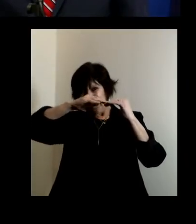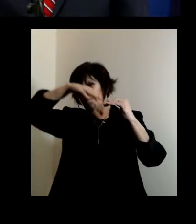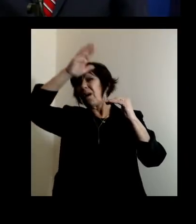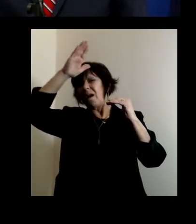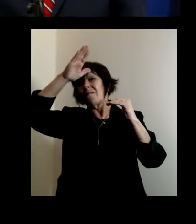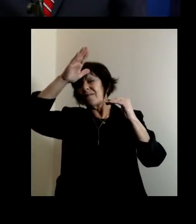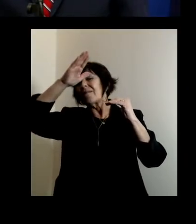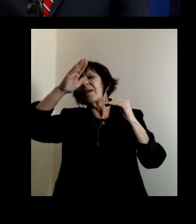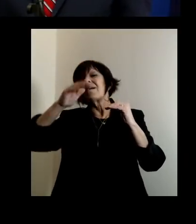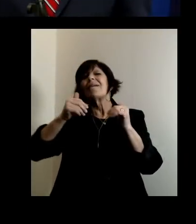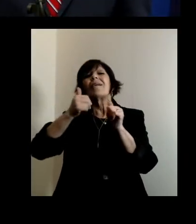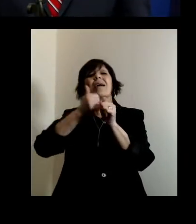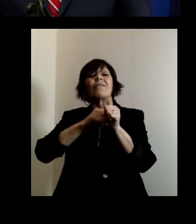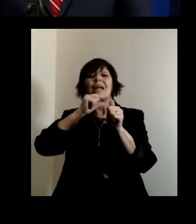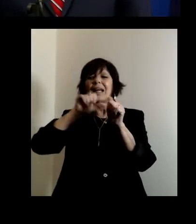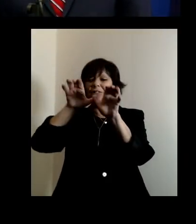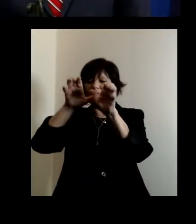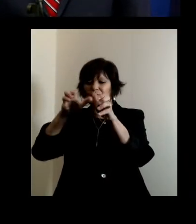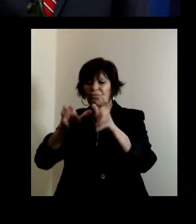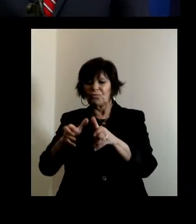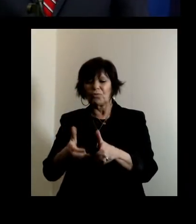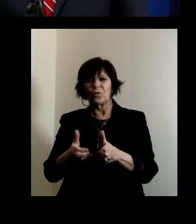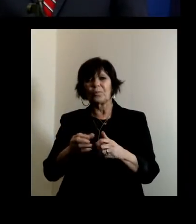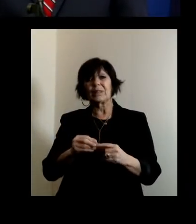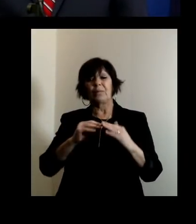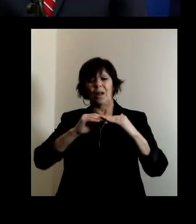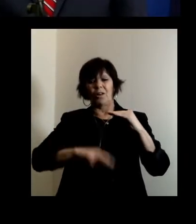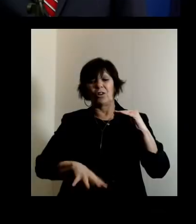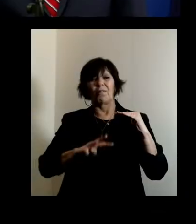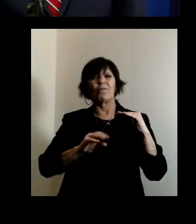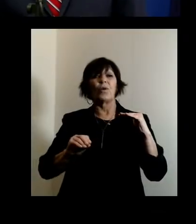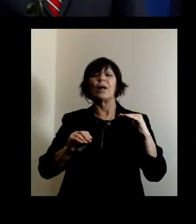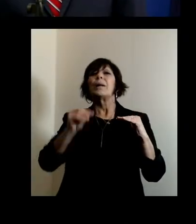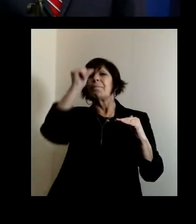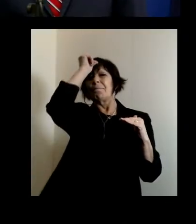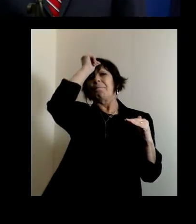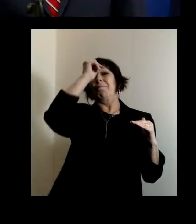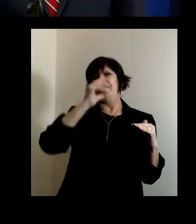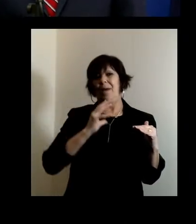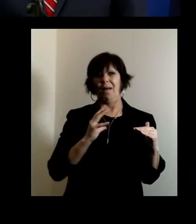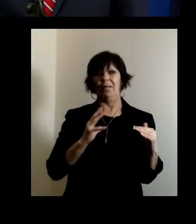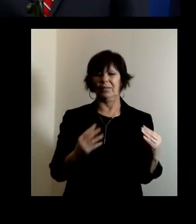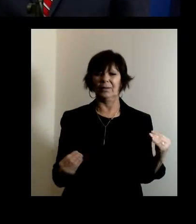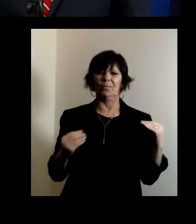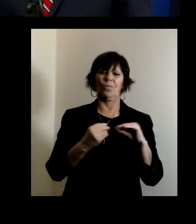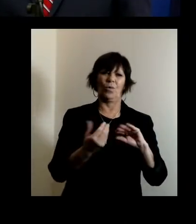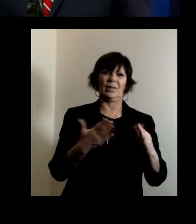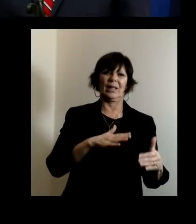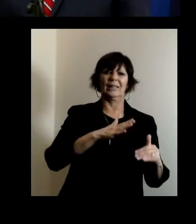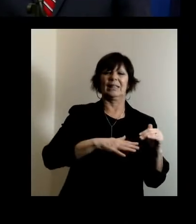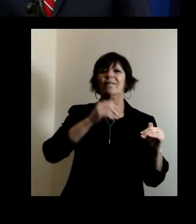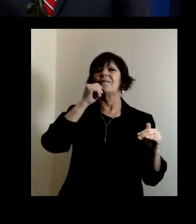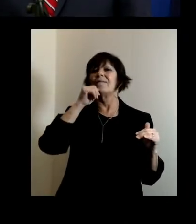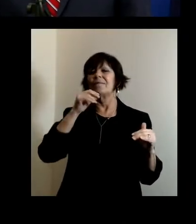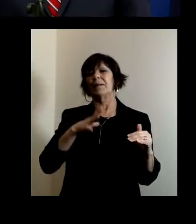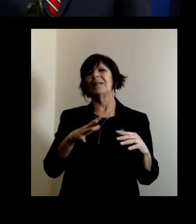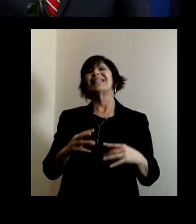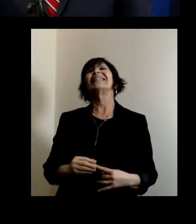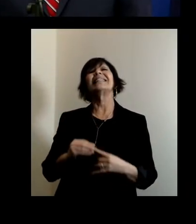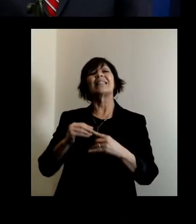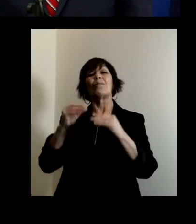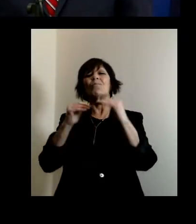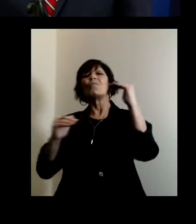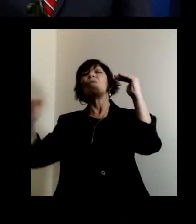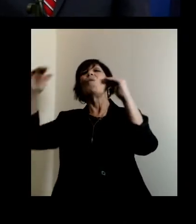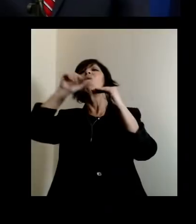in every age category other than under 40, males have more deaths than females, except of course in the 80 and older